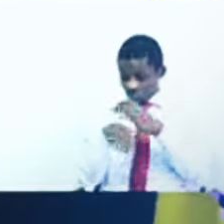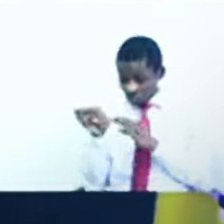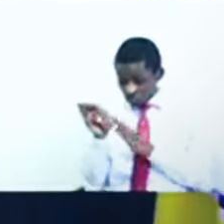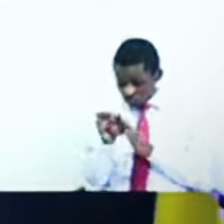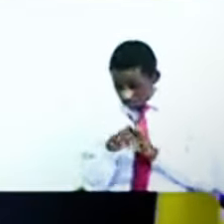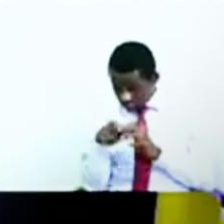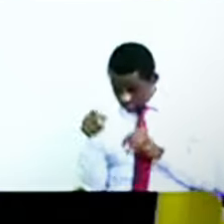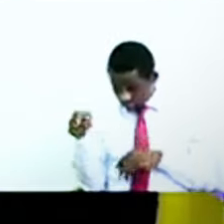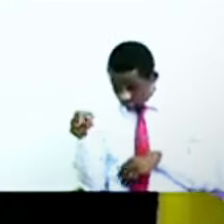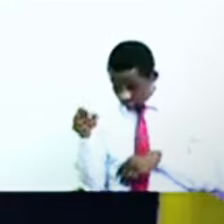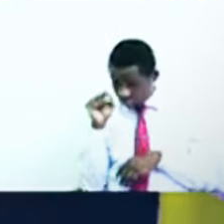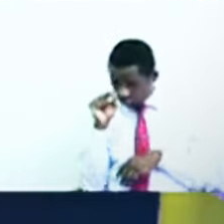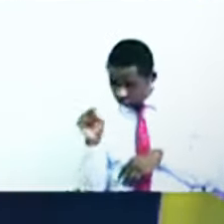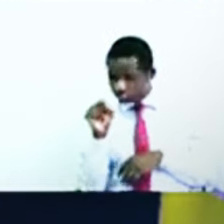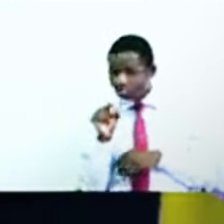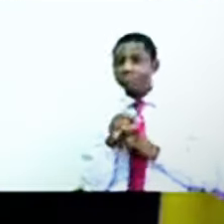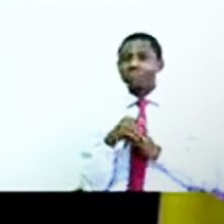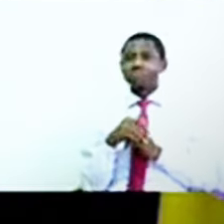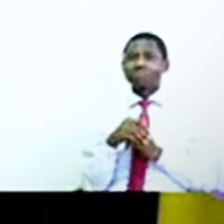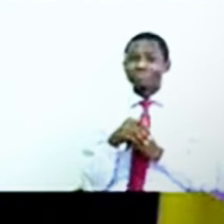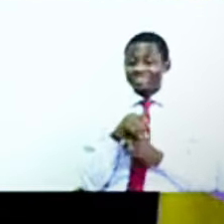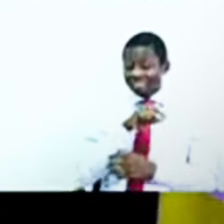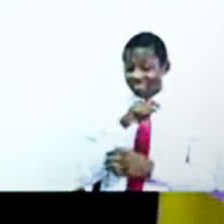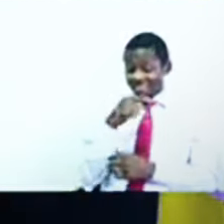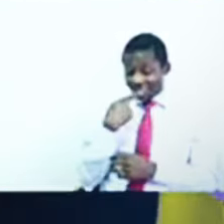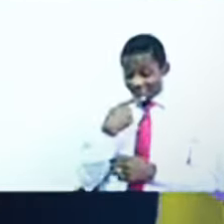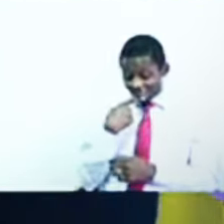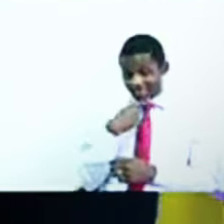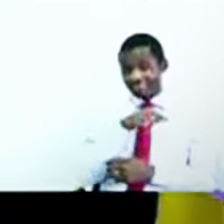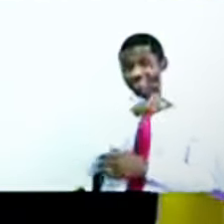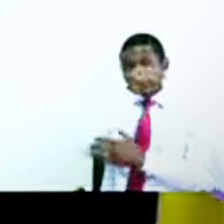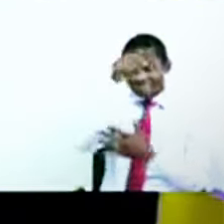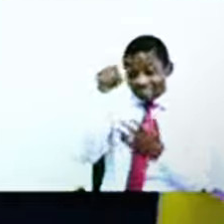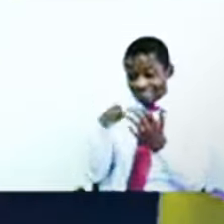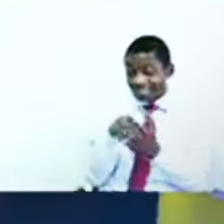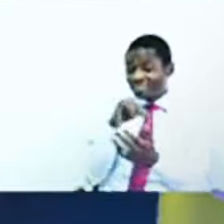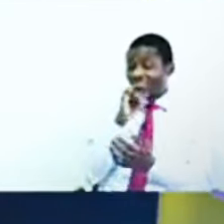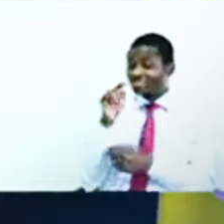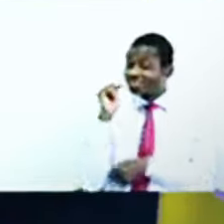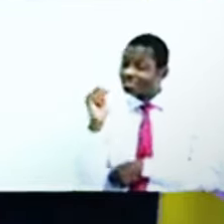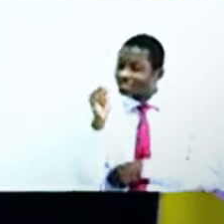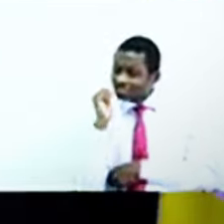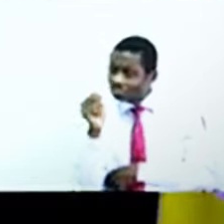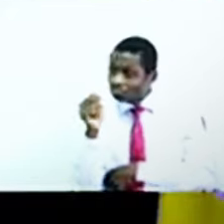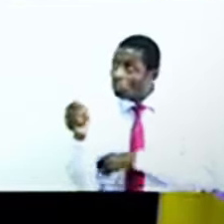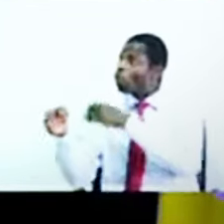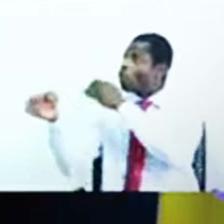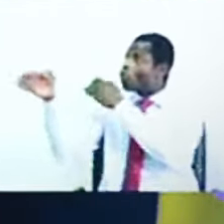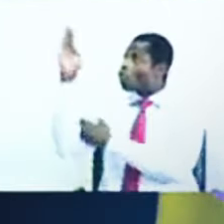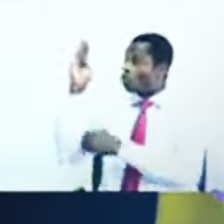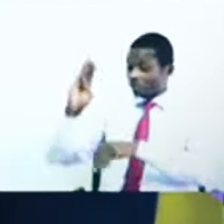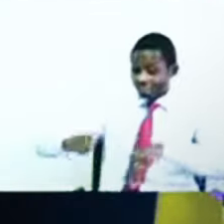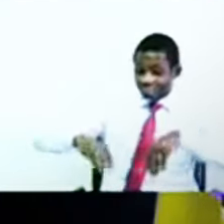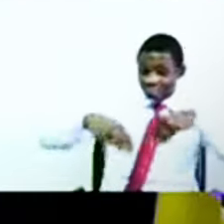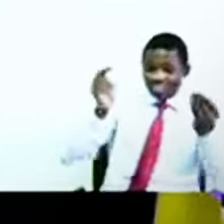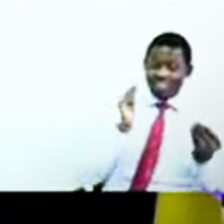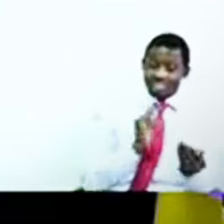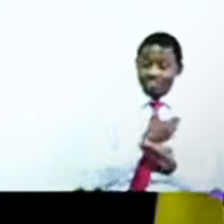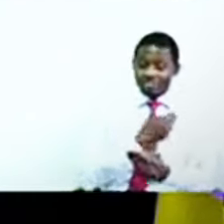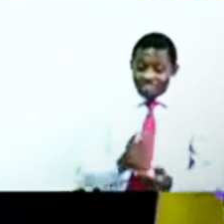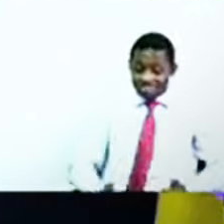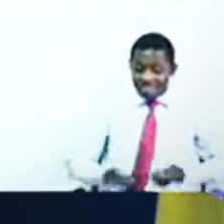And this is the testimony. God has given us eternal life.